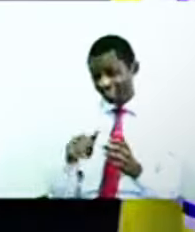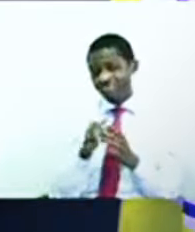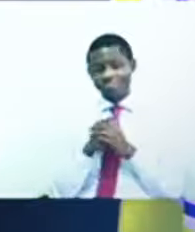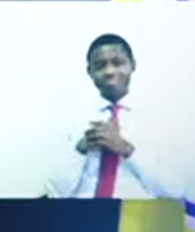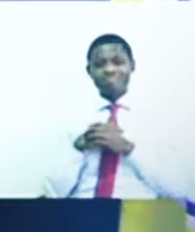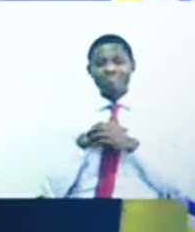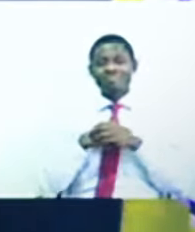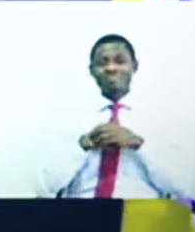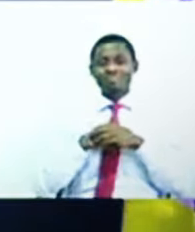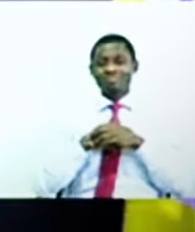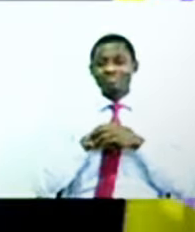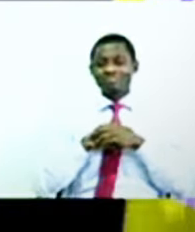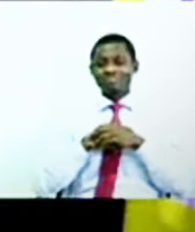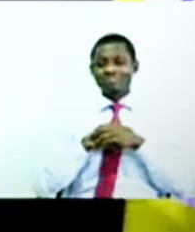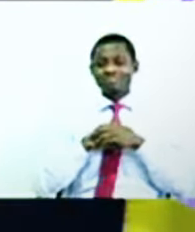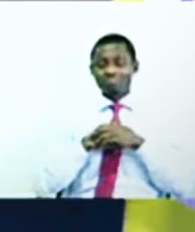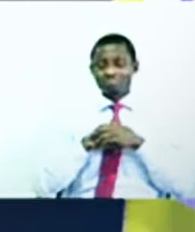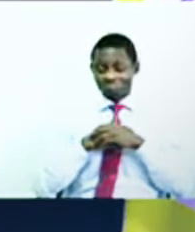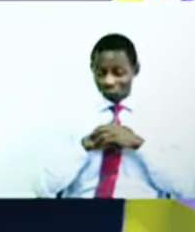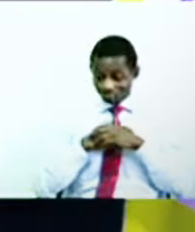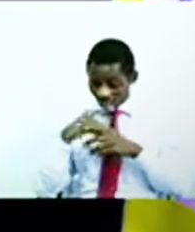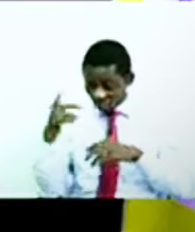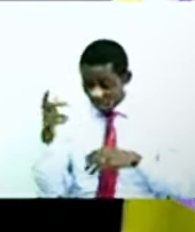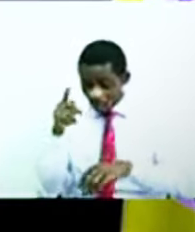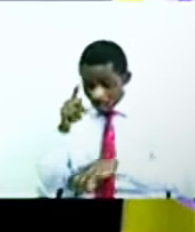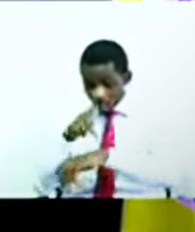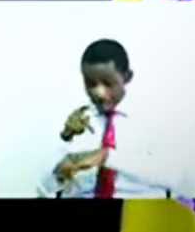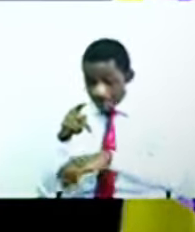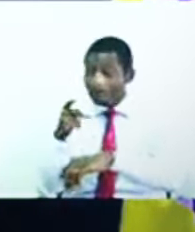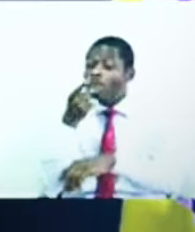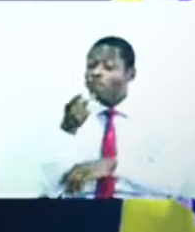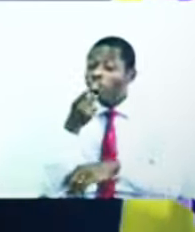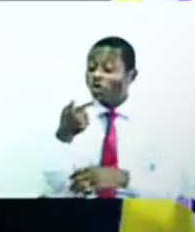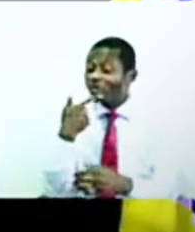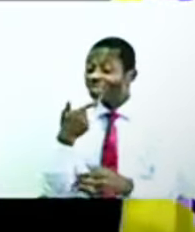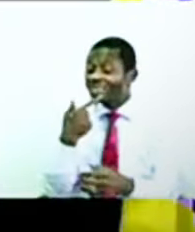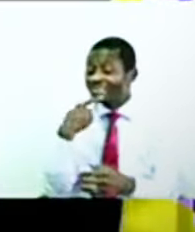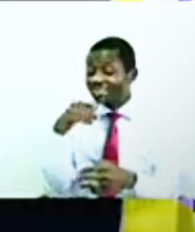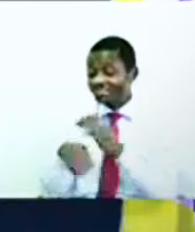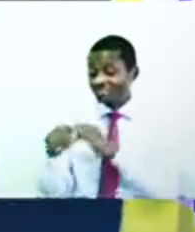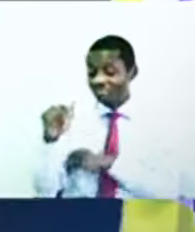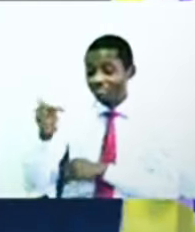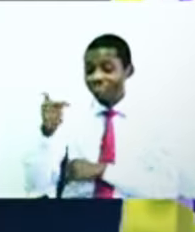Let's go and listen to what Paul said in Galatians 1.